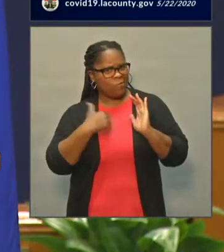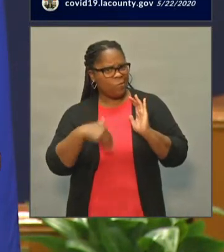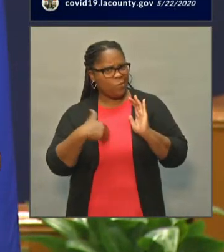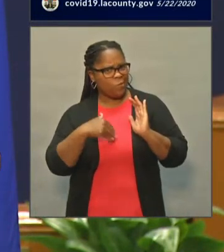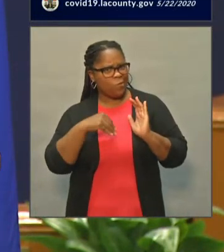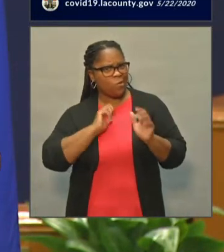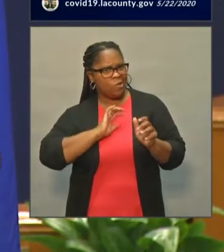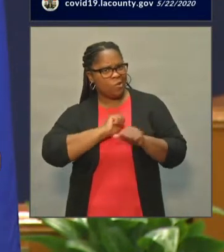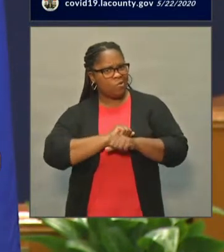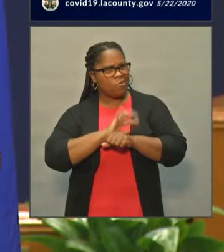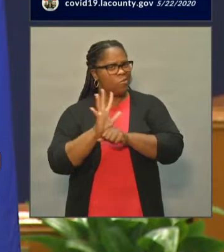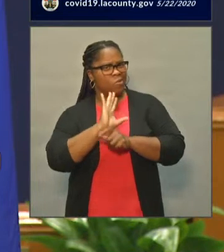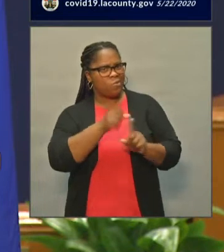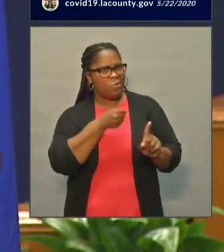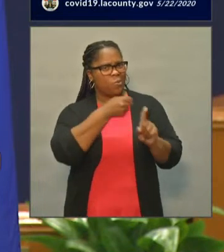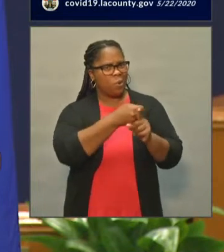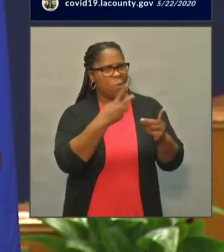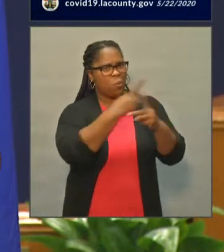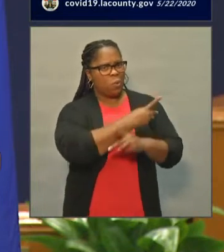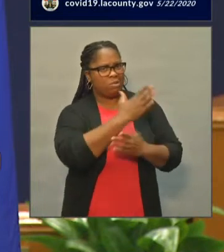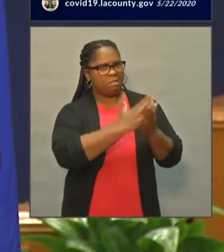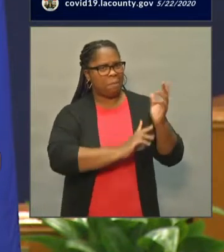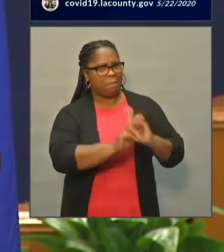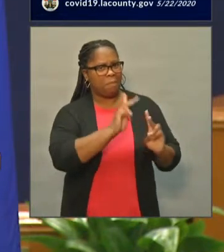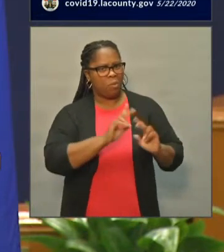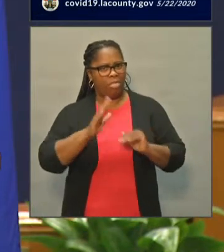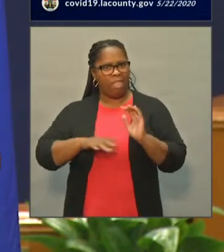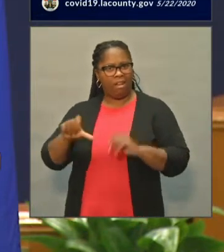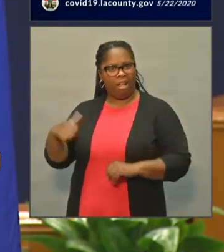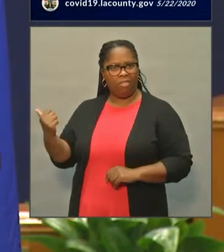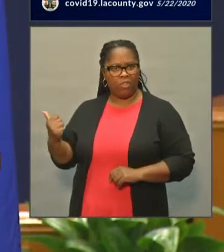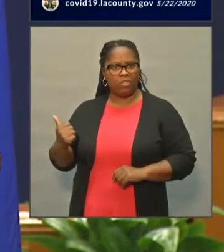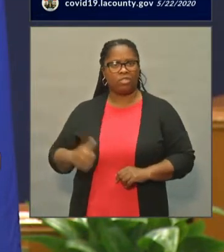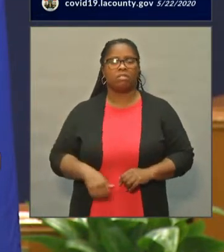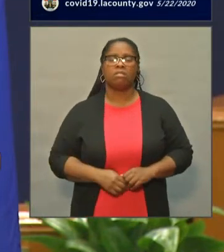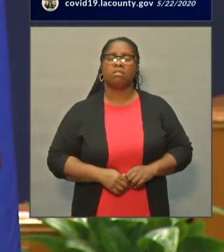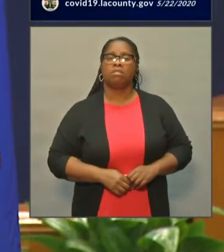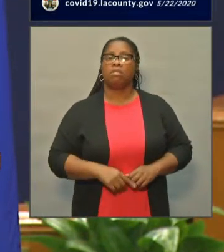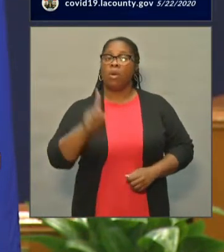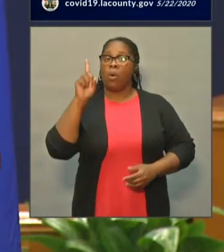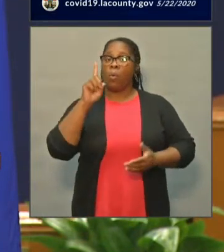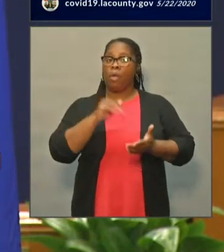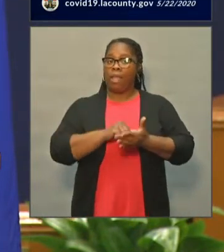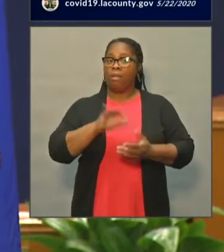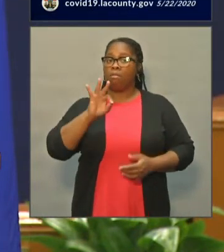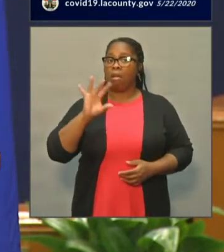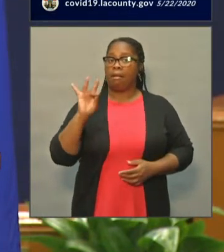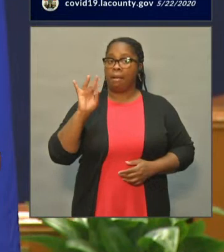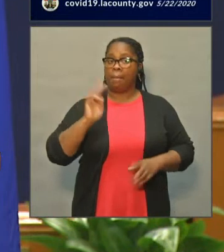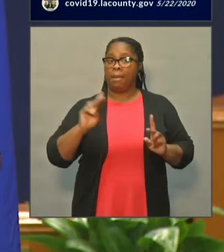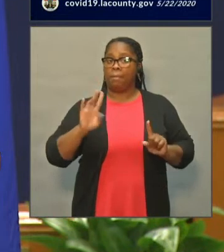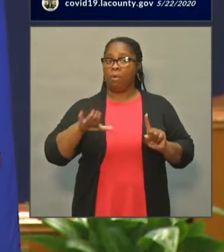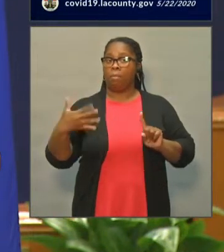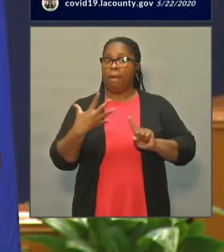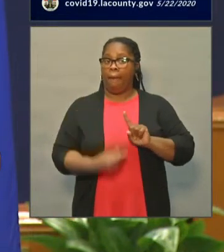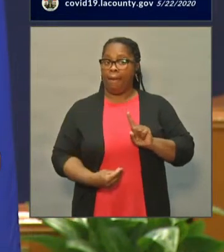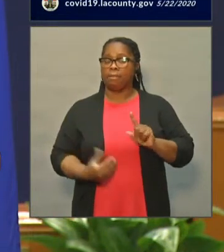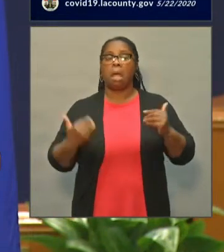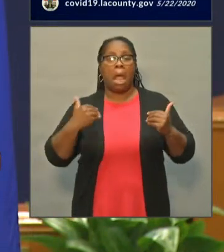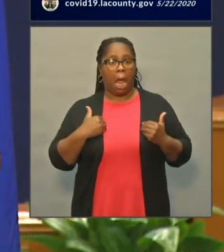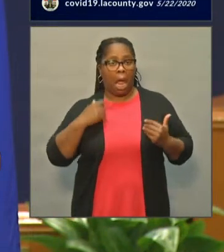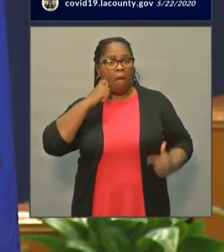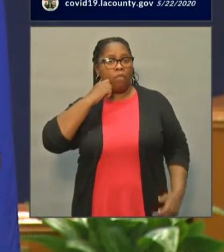others in our county. For the 1,898 people who have passed away where race and ethnicity data has